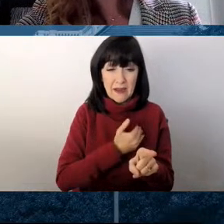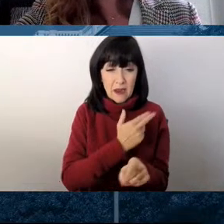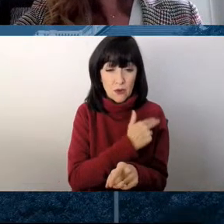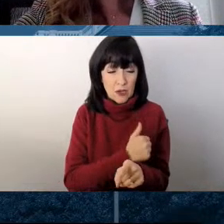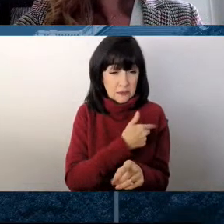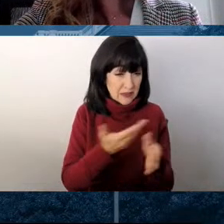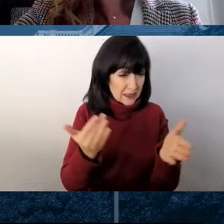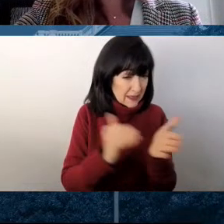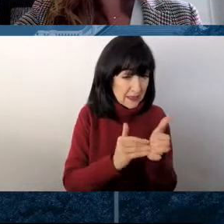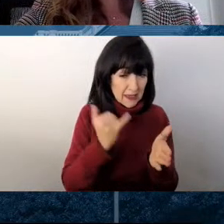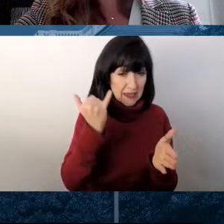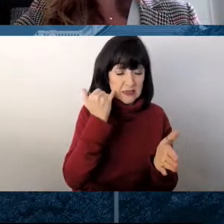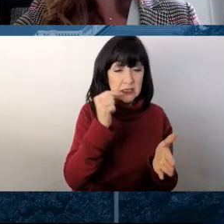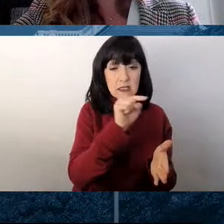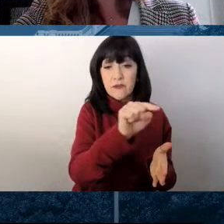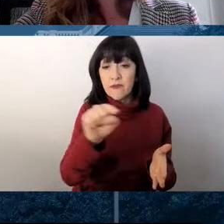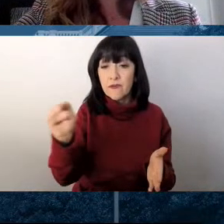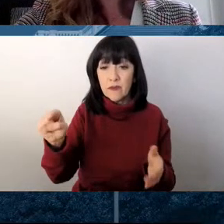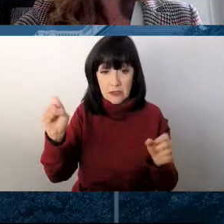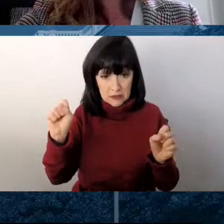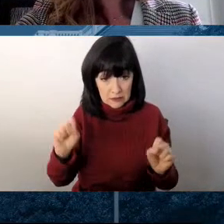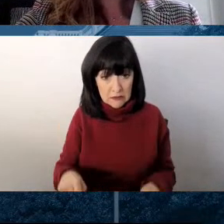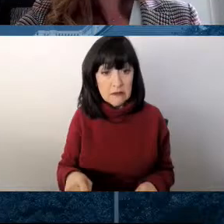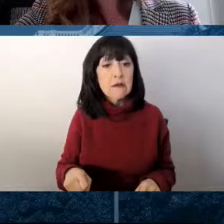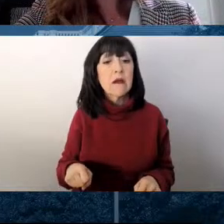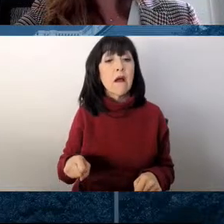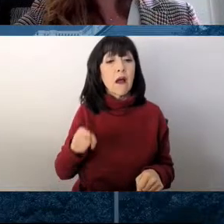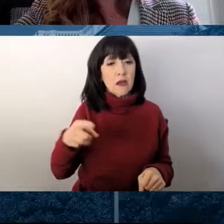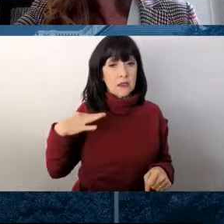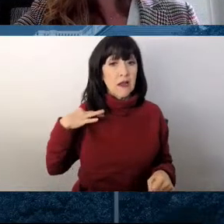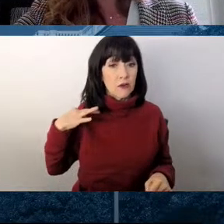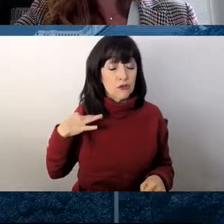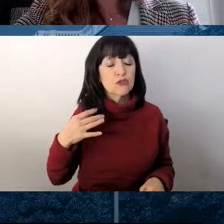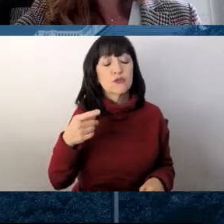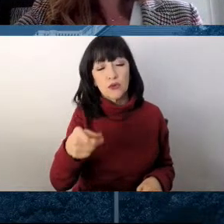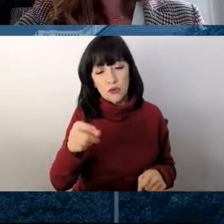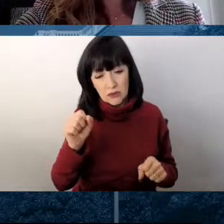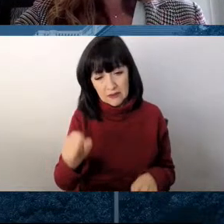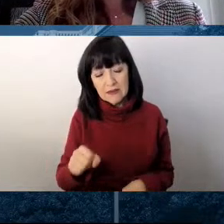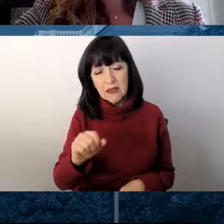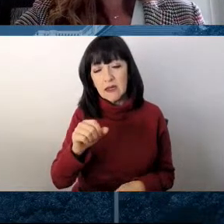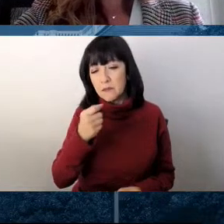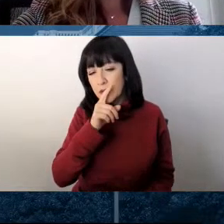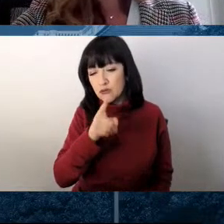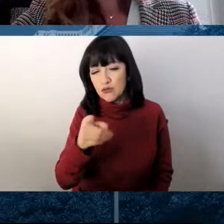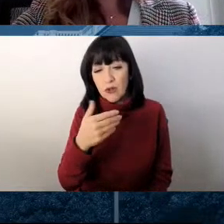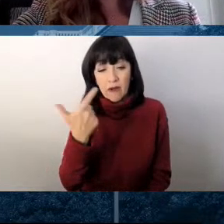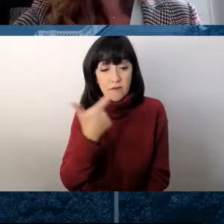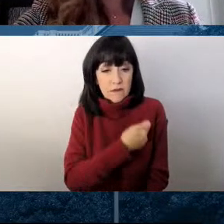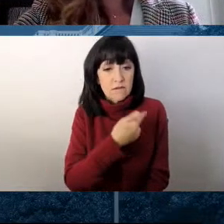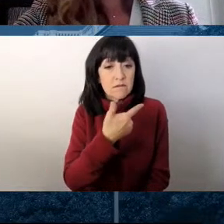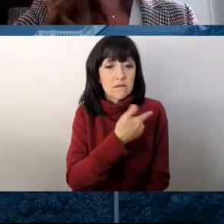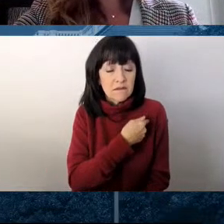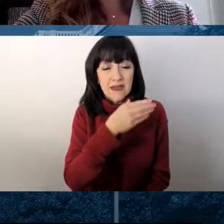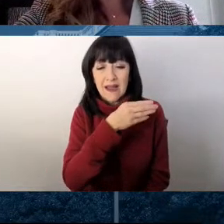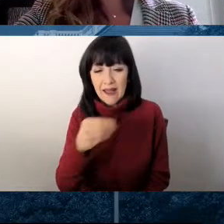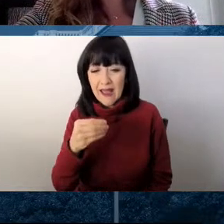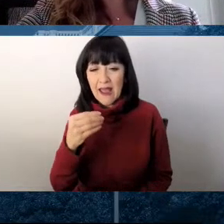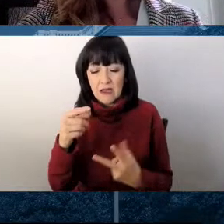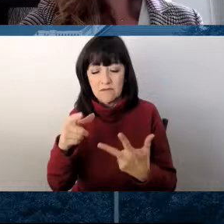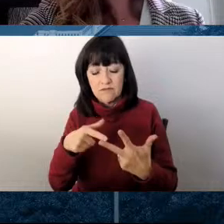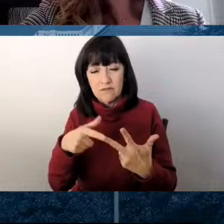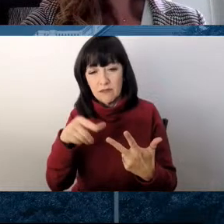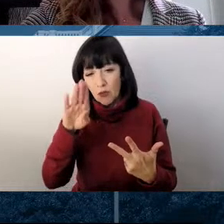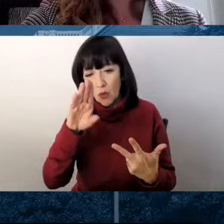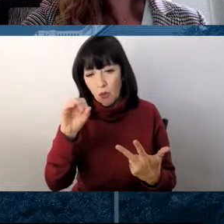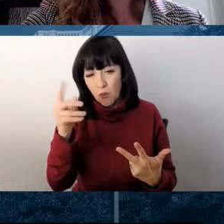eligible, please make sure you get your first or your second dose and a booster. For masks, again, wear a